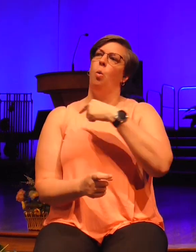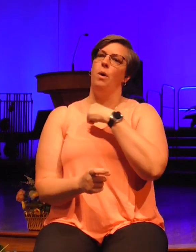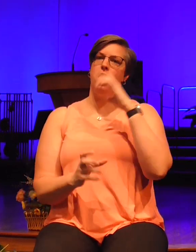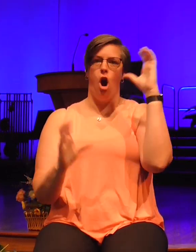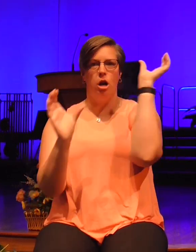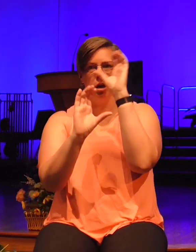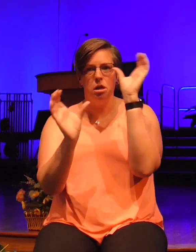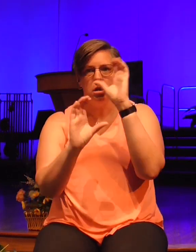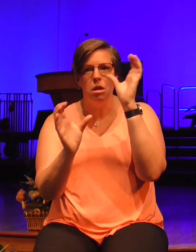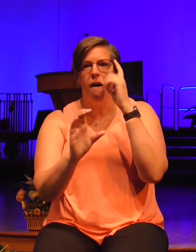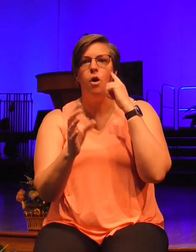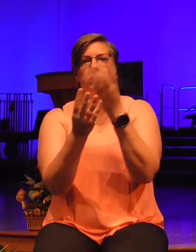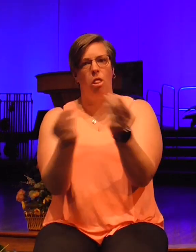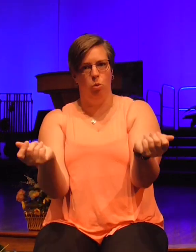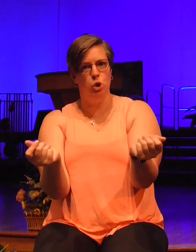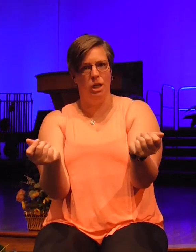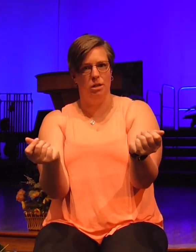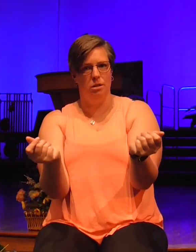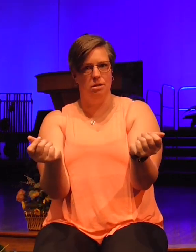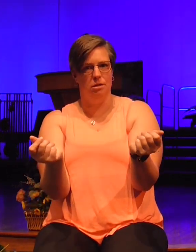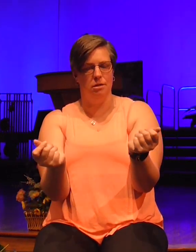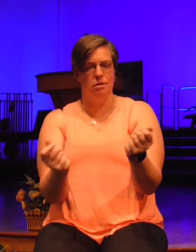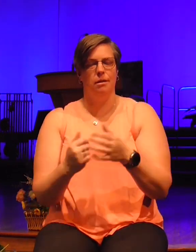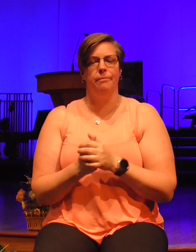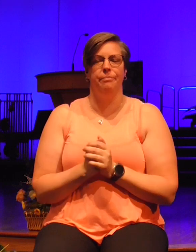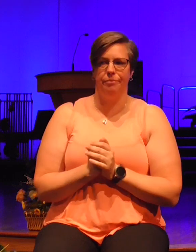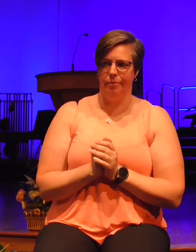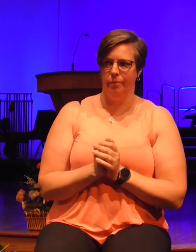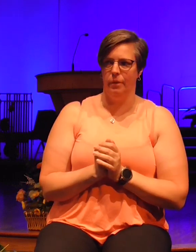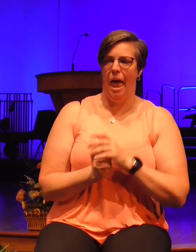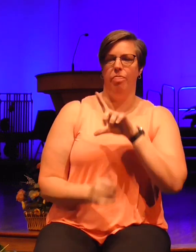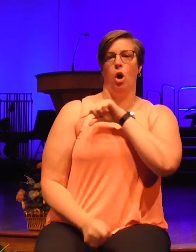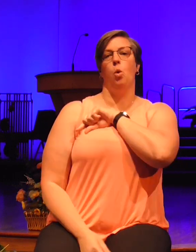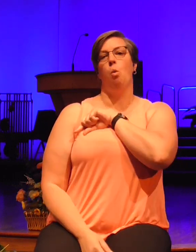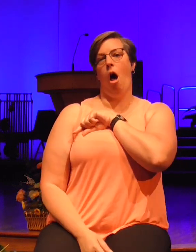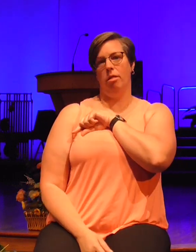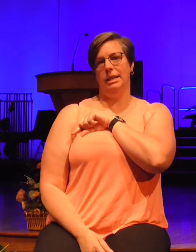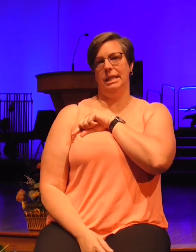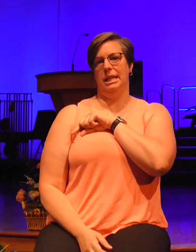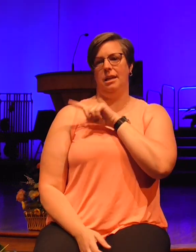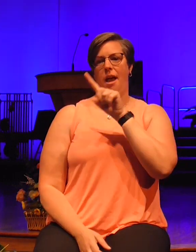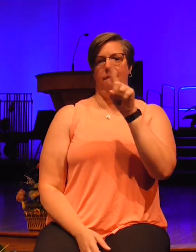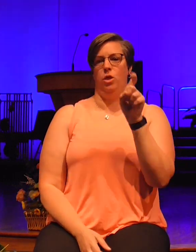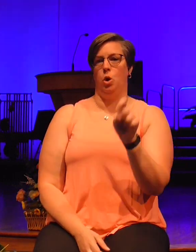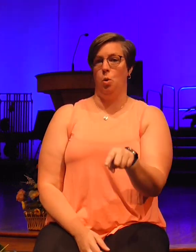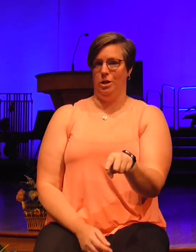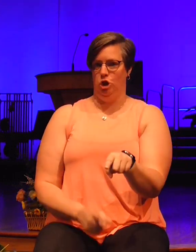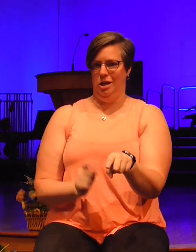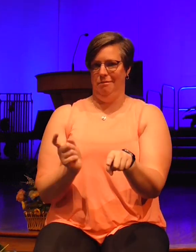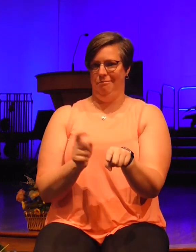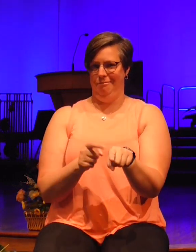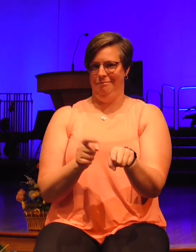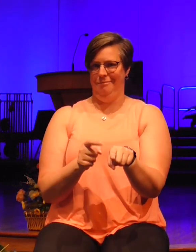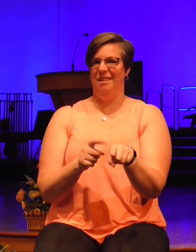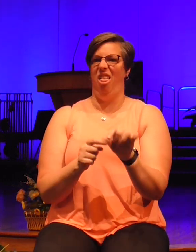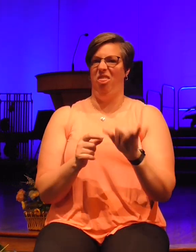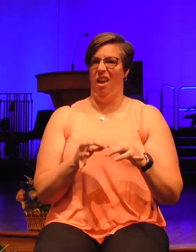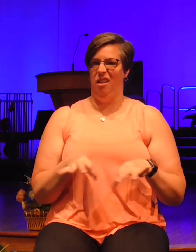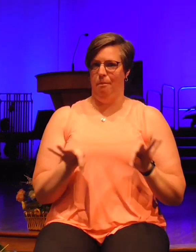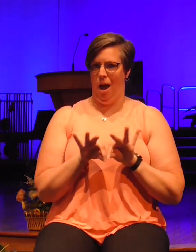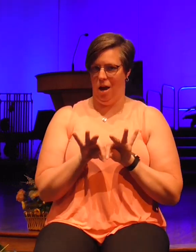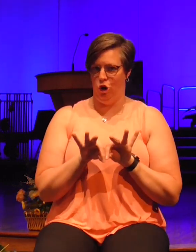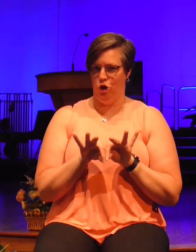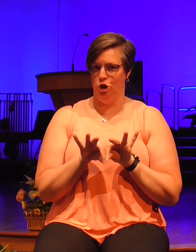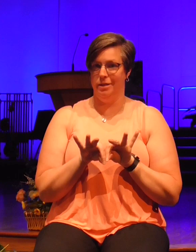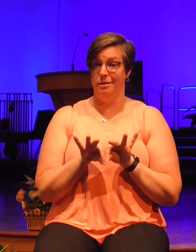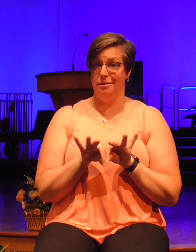attaining solutions for ourselves. And the quality of the questions we ask matters.